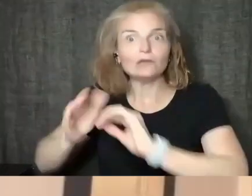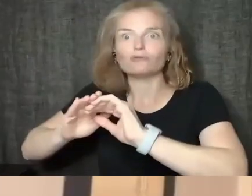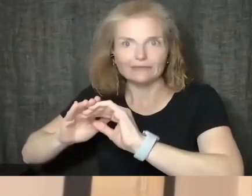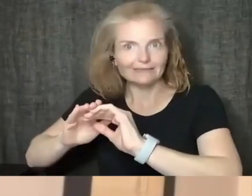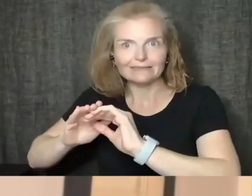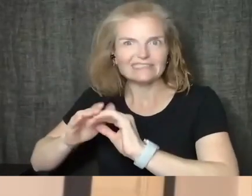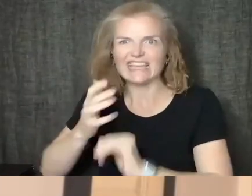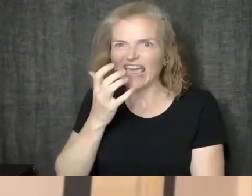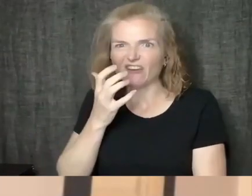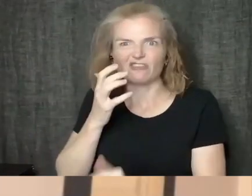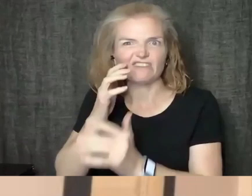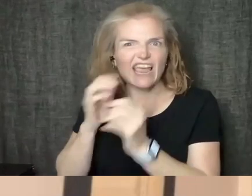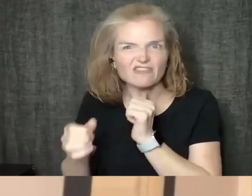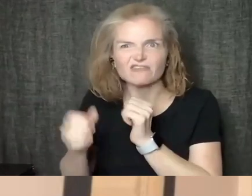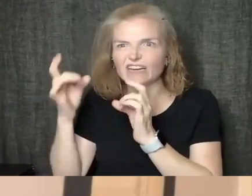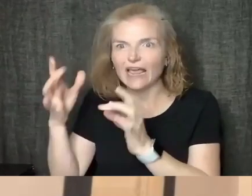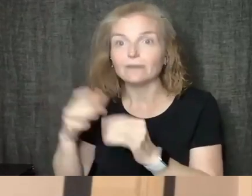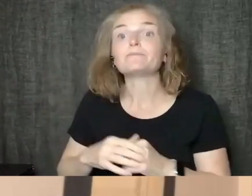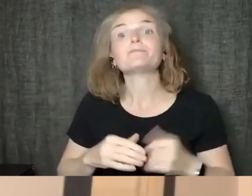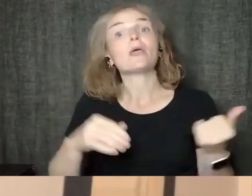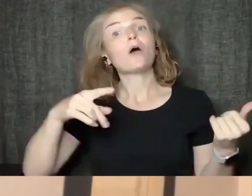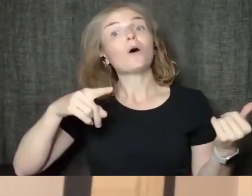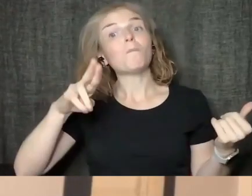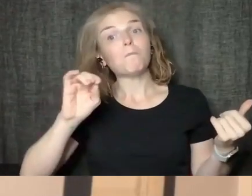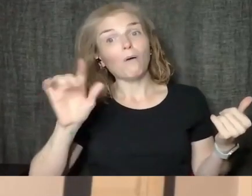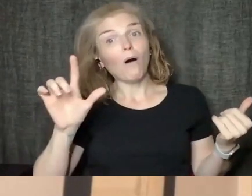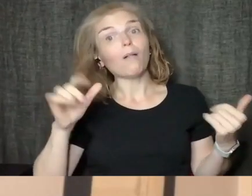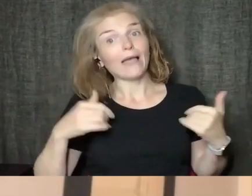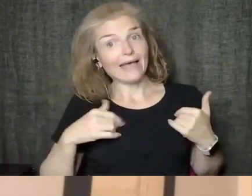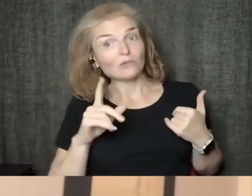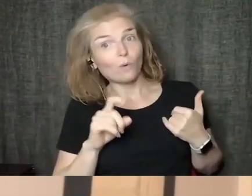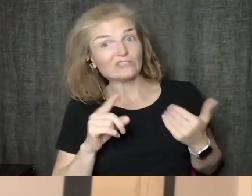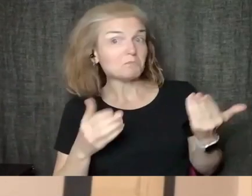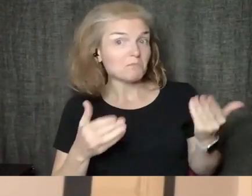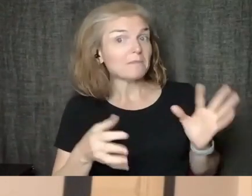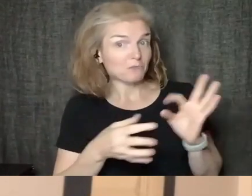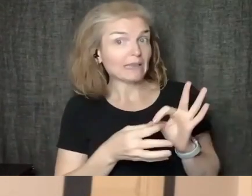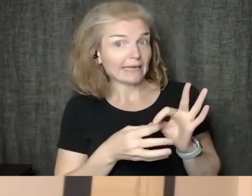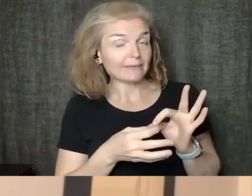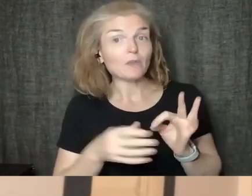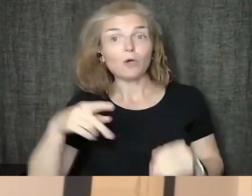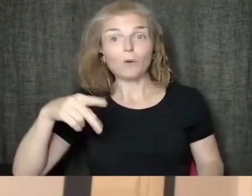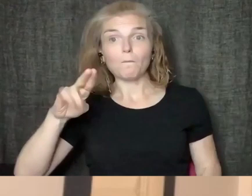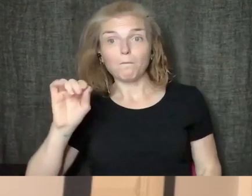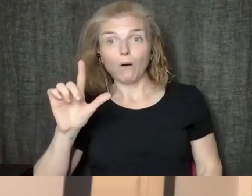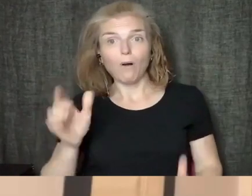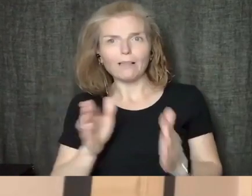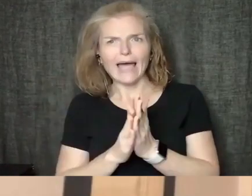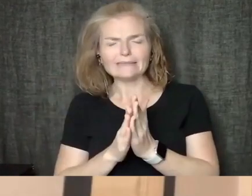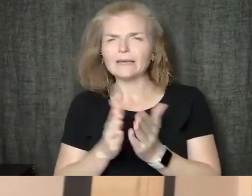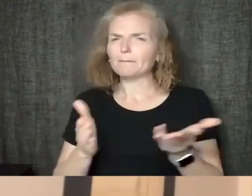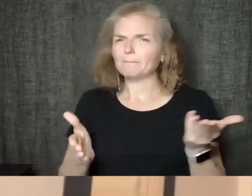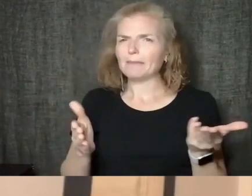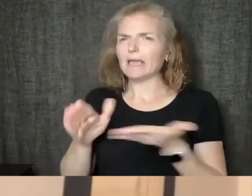you. Paul asks a question that may be slightly related. He asks, might discerning wholesome